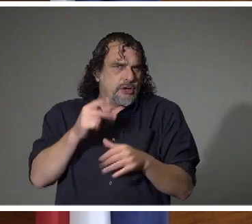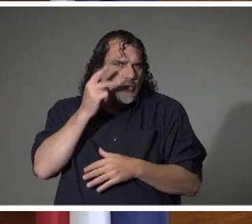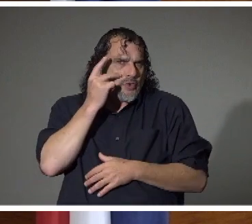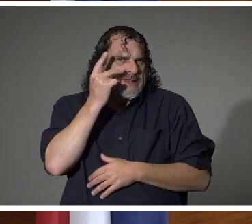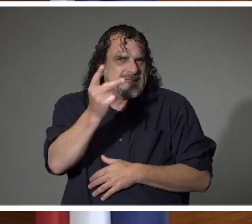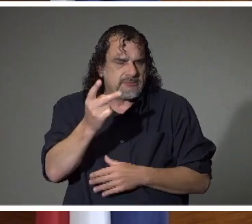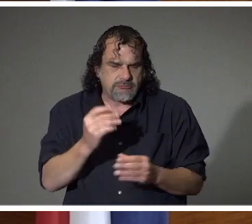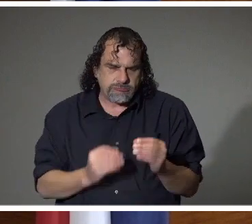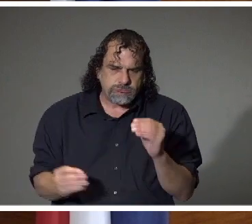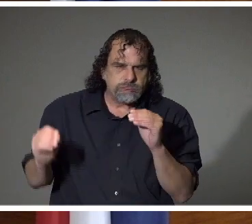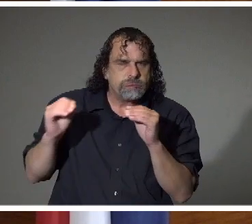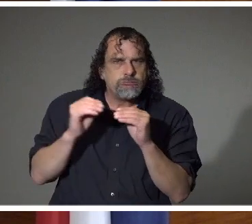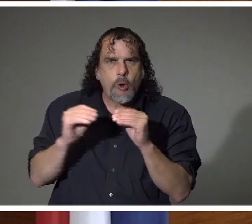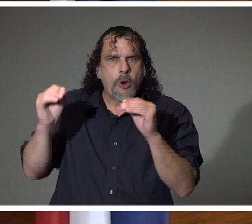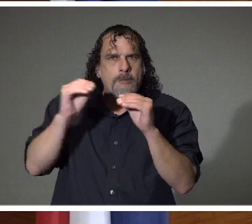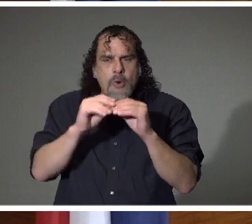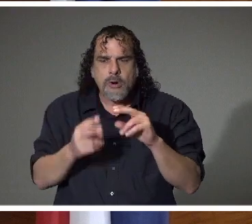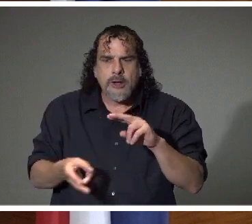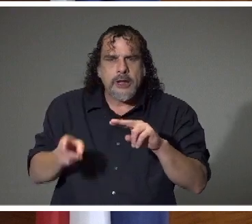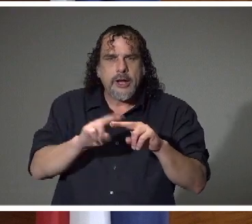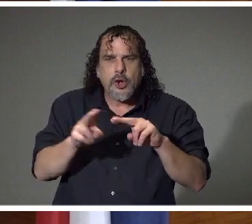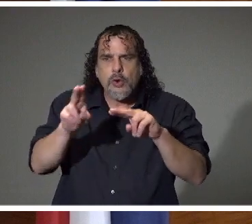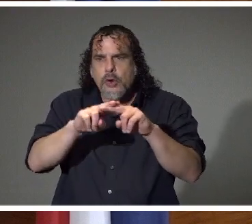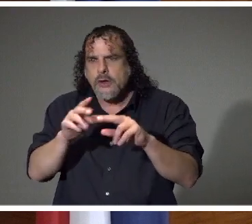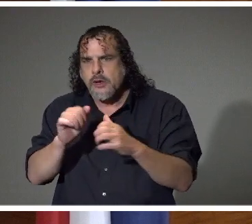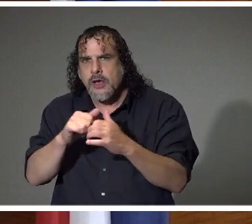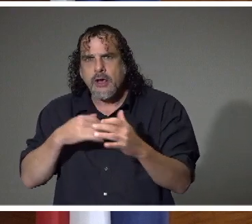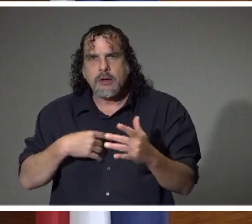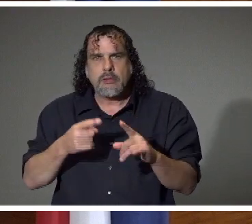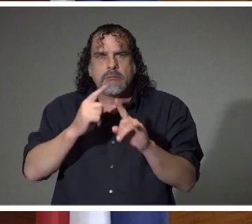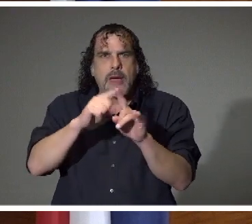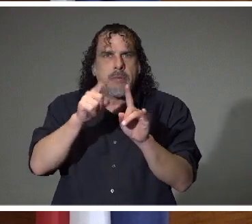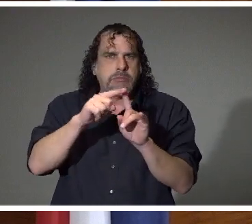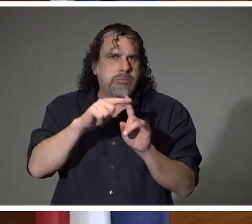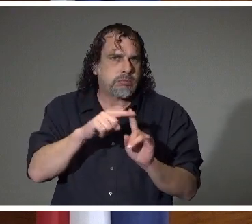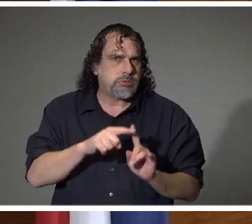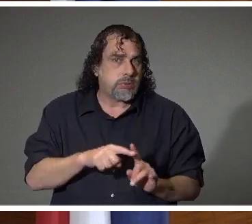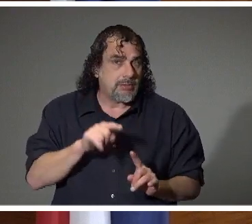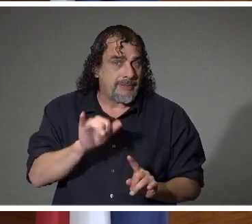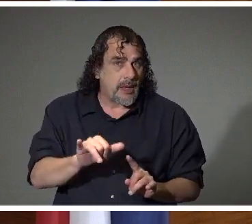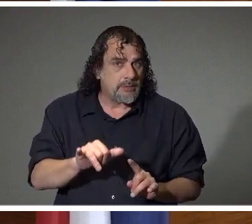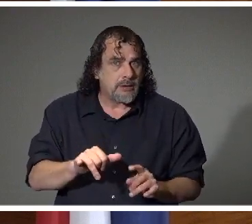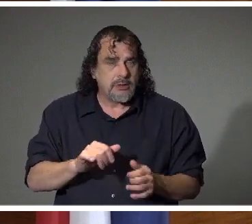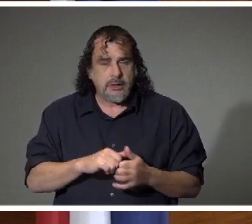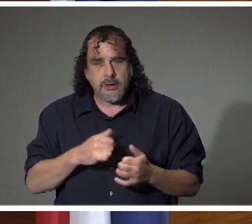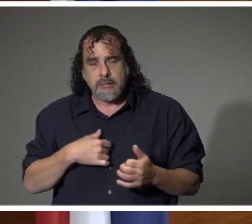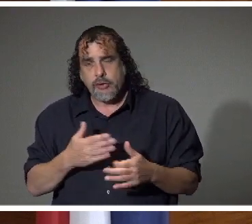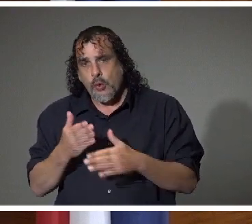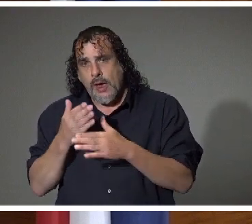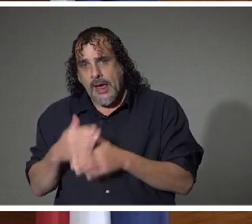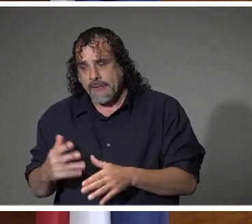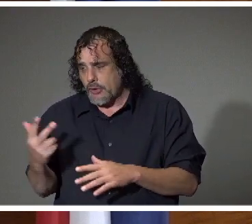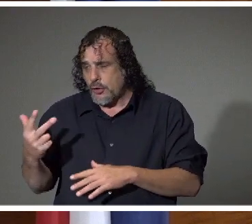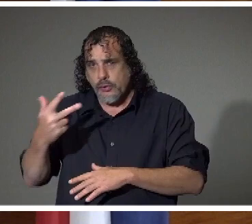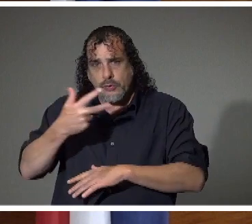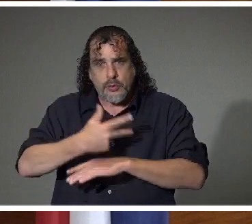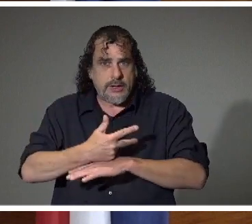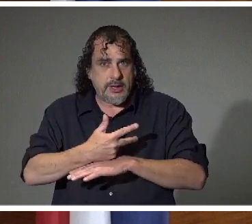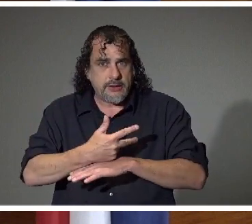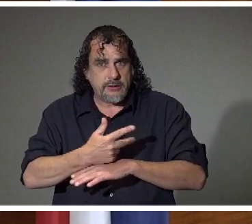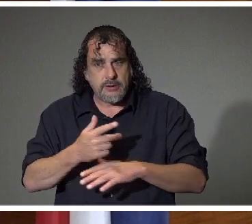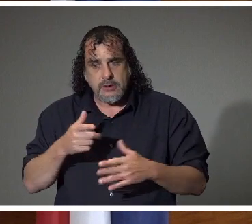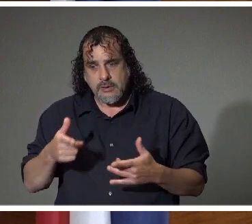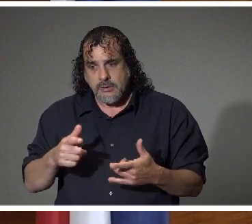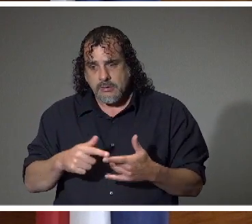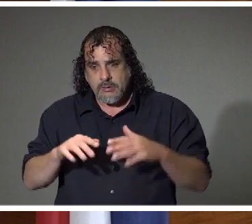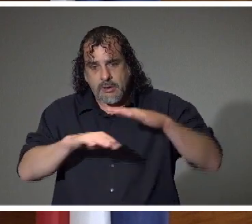more increases in cases and the number of cases on a daily basis basically being, if you average it out over a 3-day rolling period,